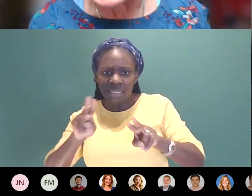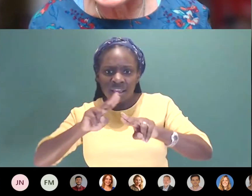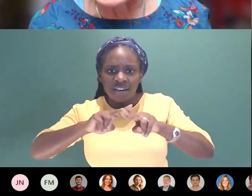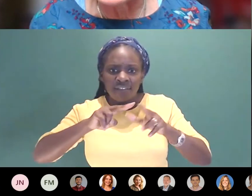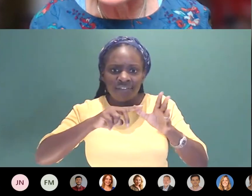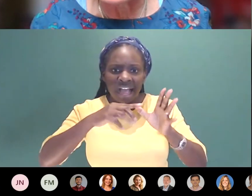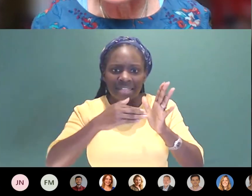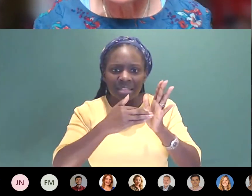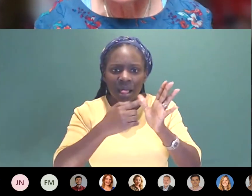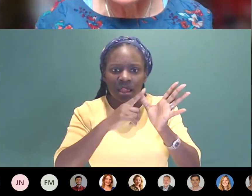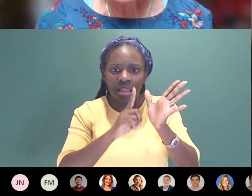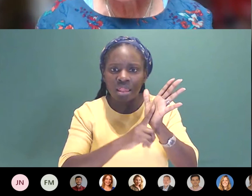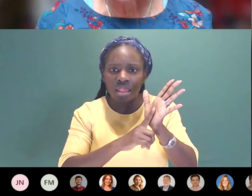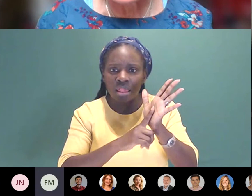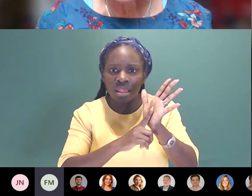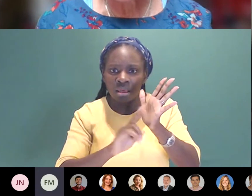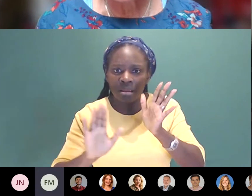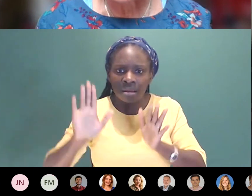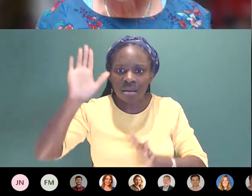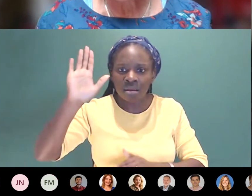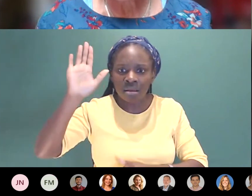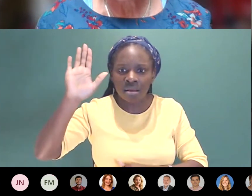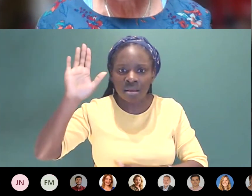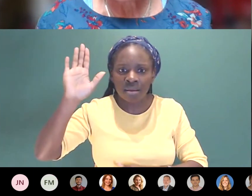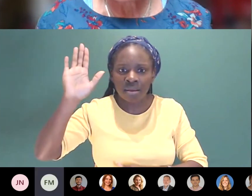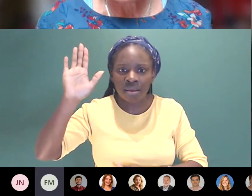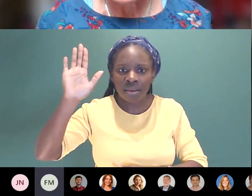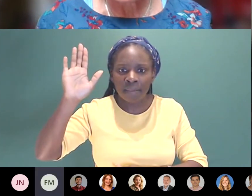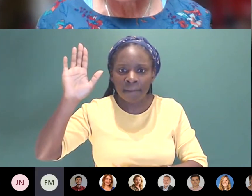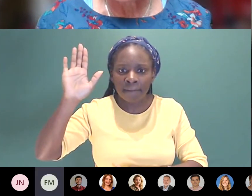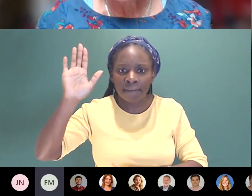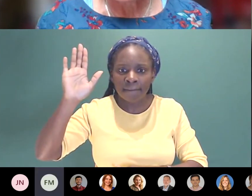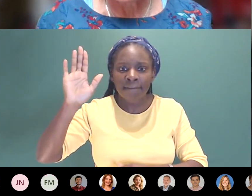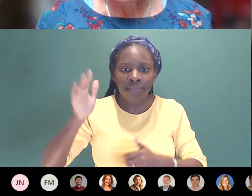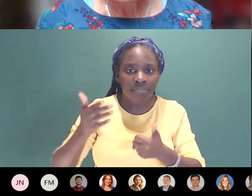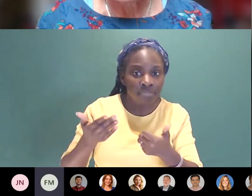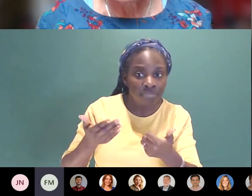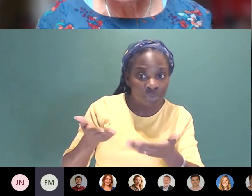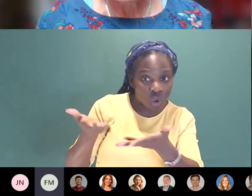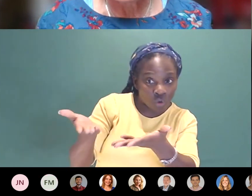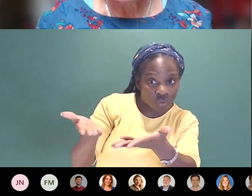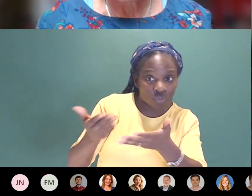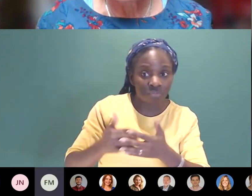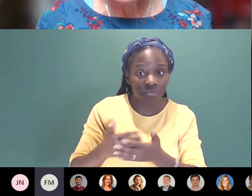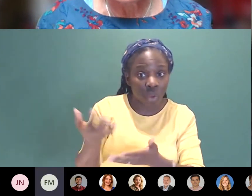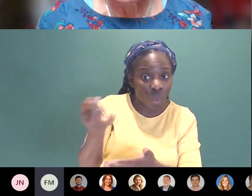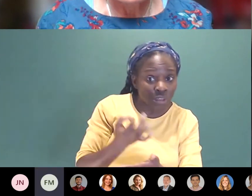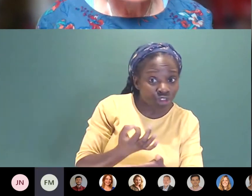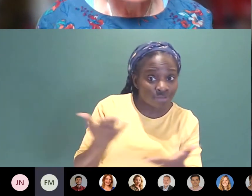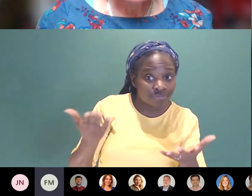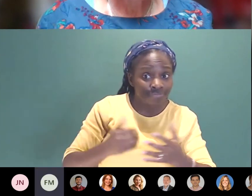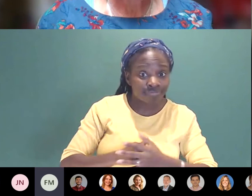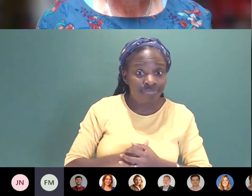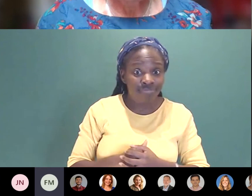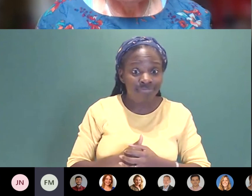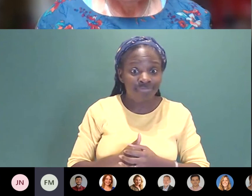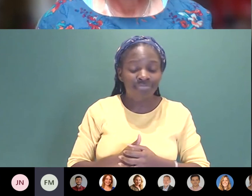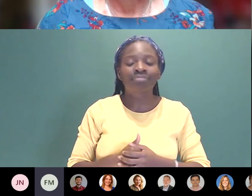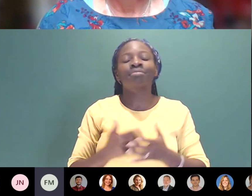Fazal has his hand up. Yes. Over to you, please. All right, thank you so